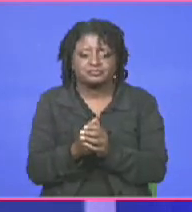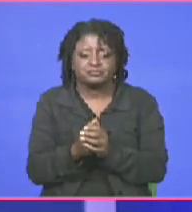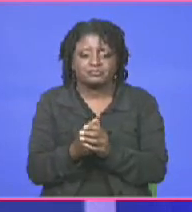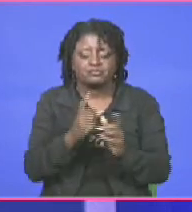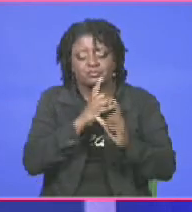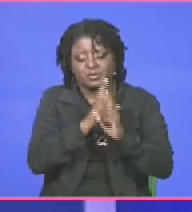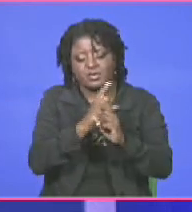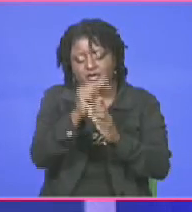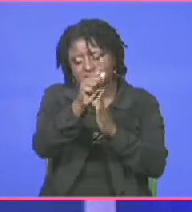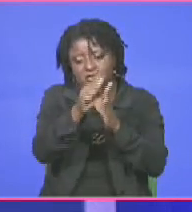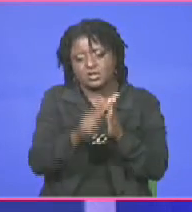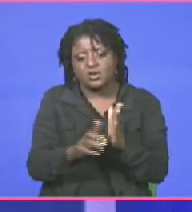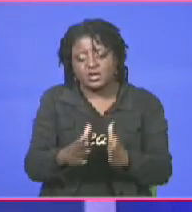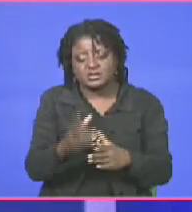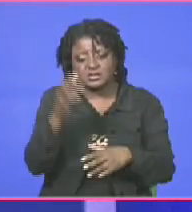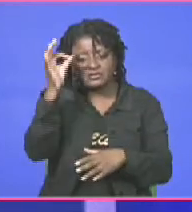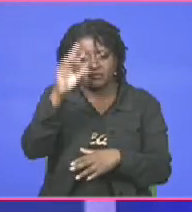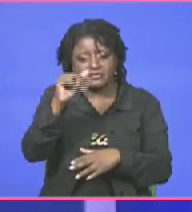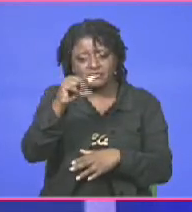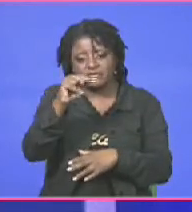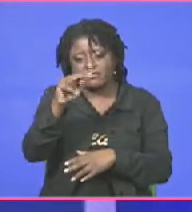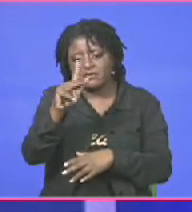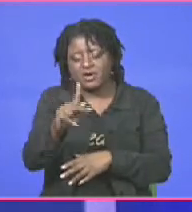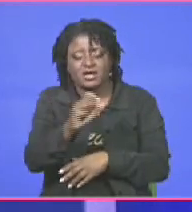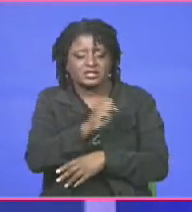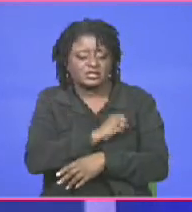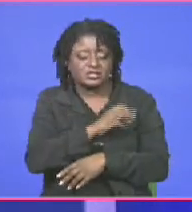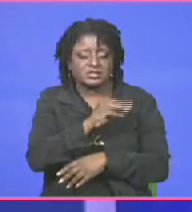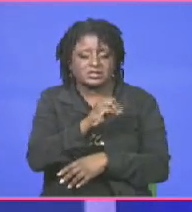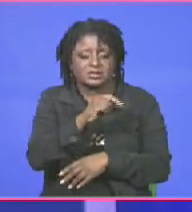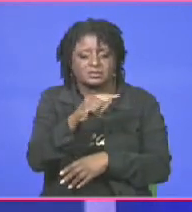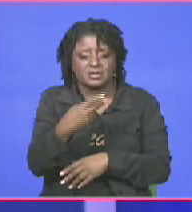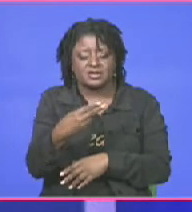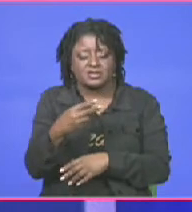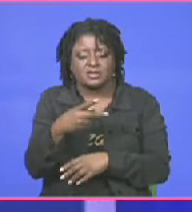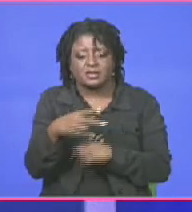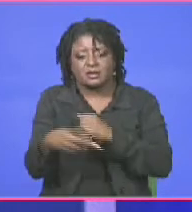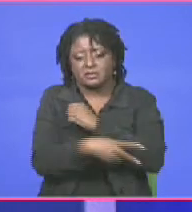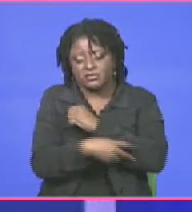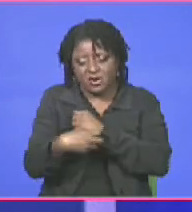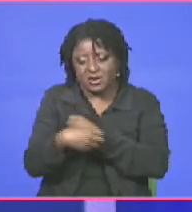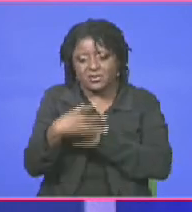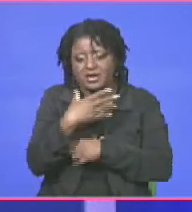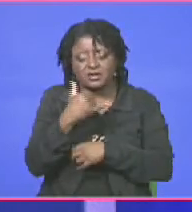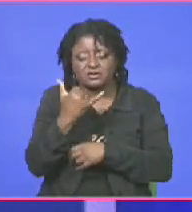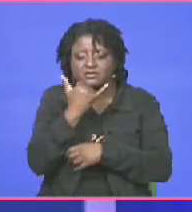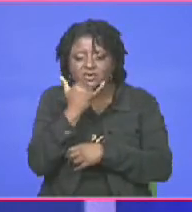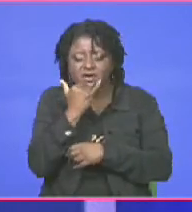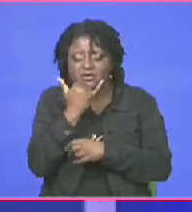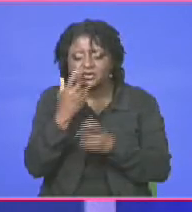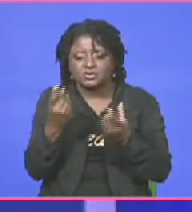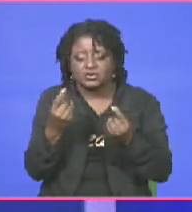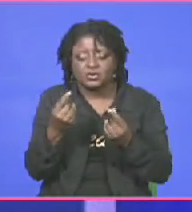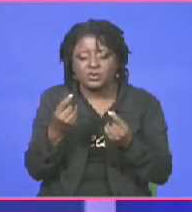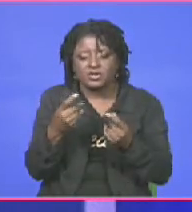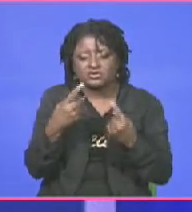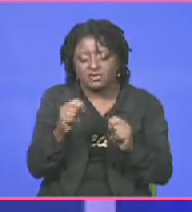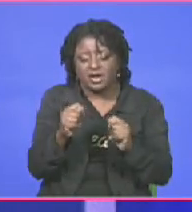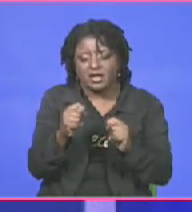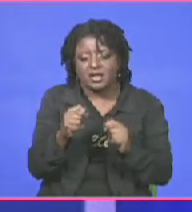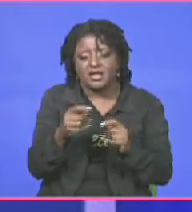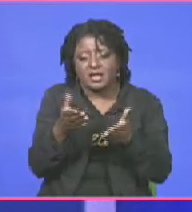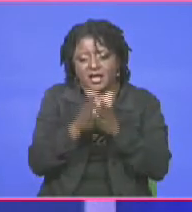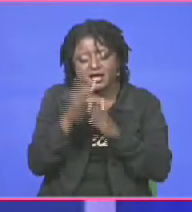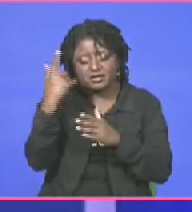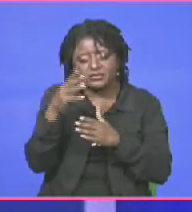Defense lawyers in the Frank Smith bribery and corruption trial call for the case to be thrown out during the proceedings today. Fern Carey tells what